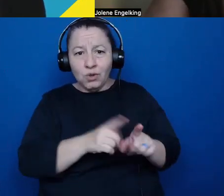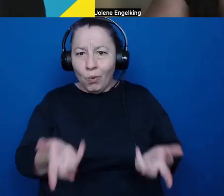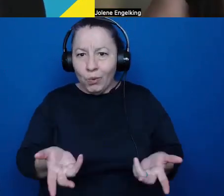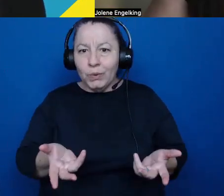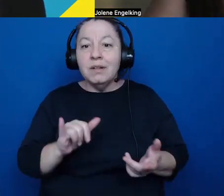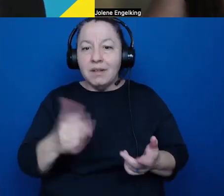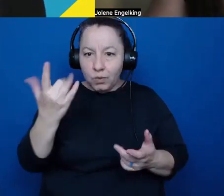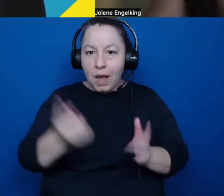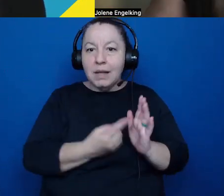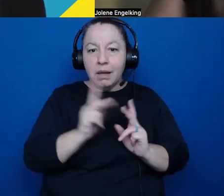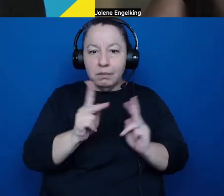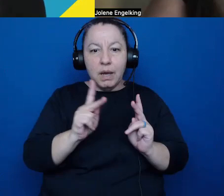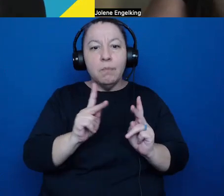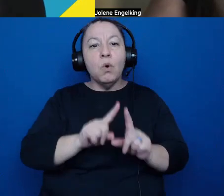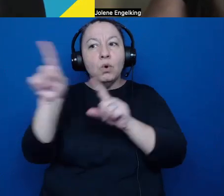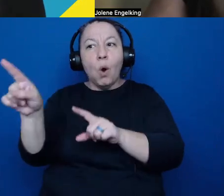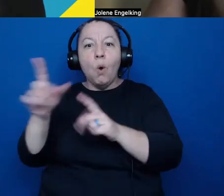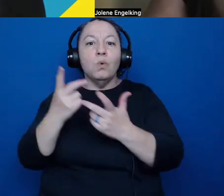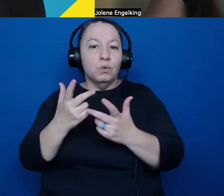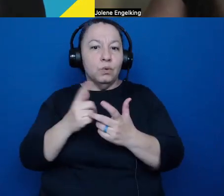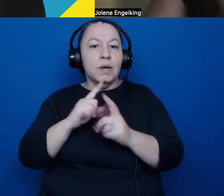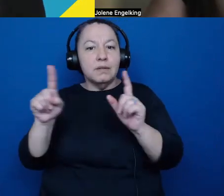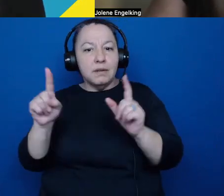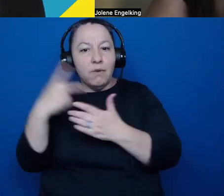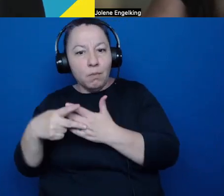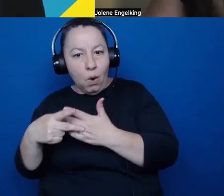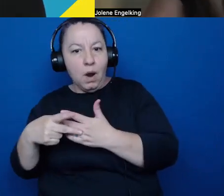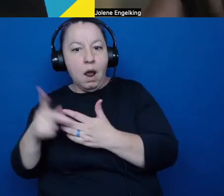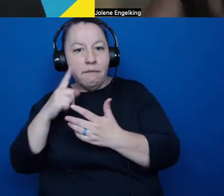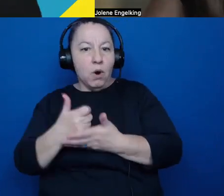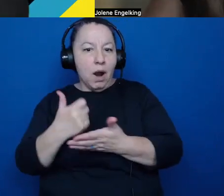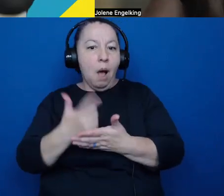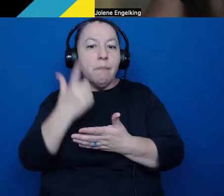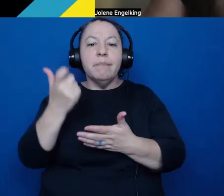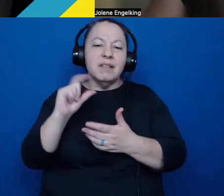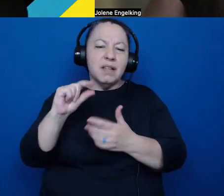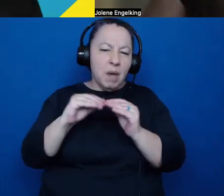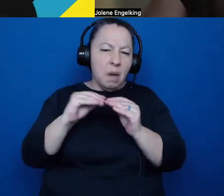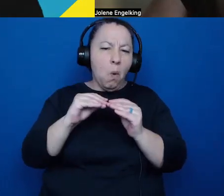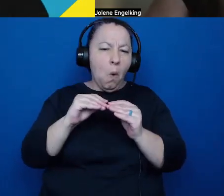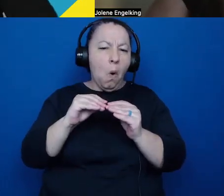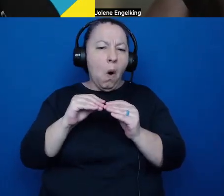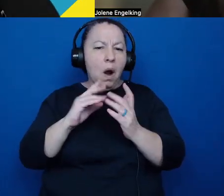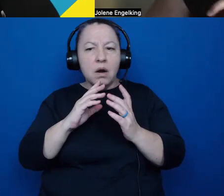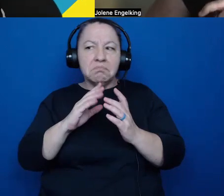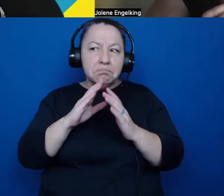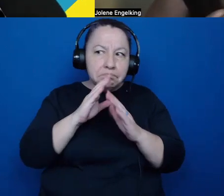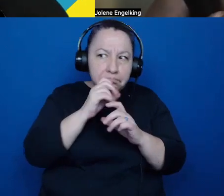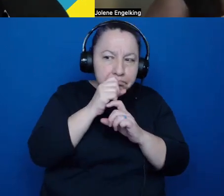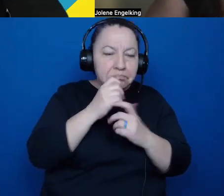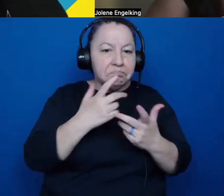people will seek to go to the more mainstream programs, right? Because there's a little bit more anonymity, and there's a little,